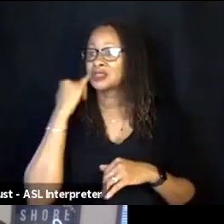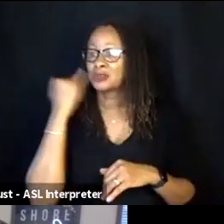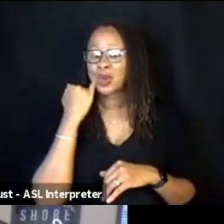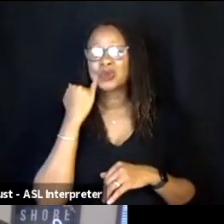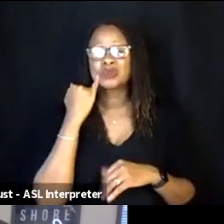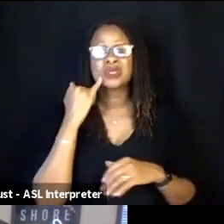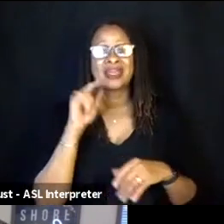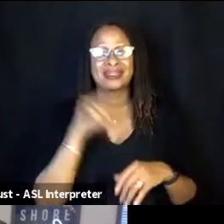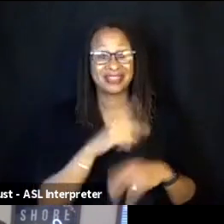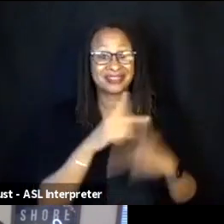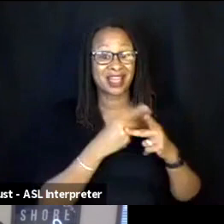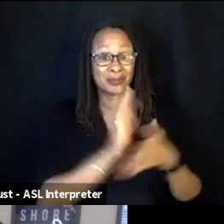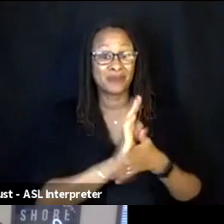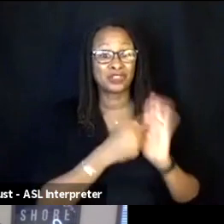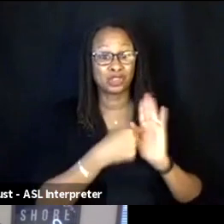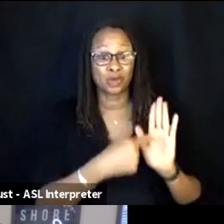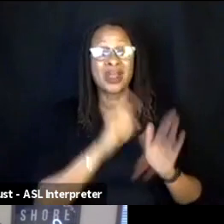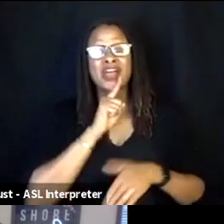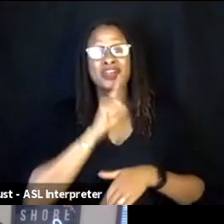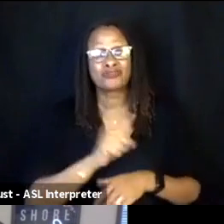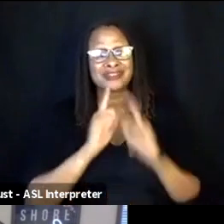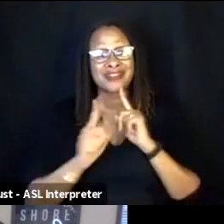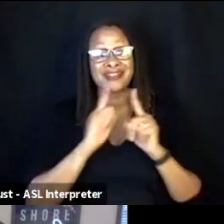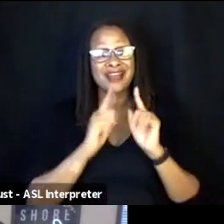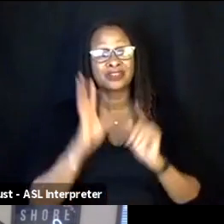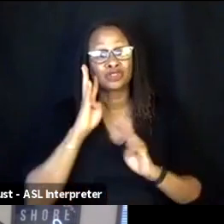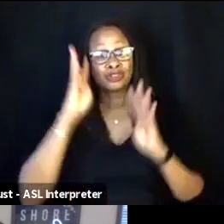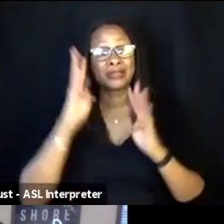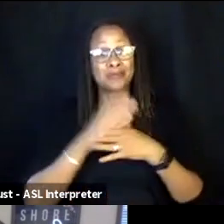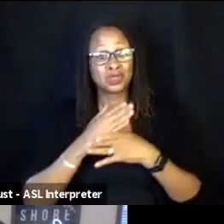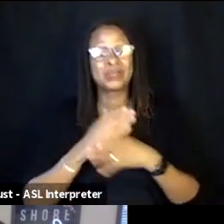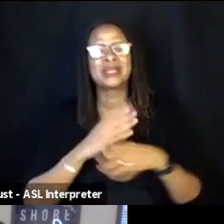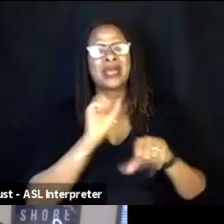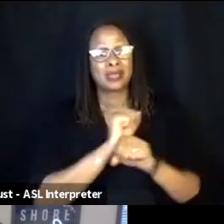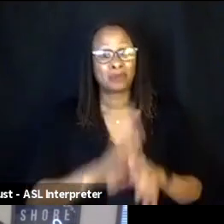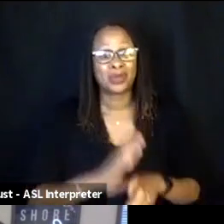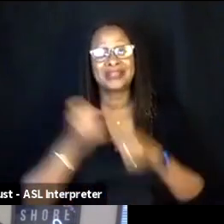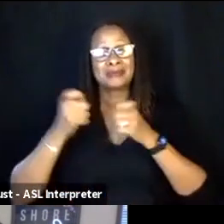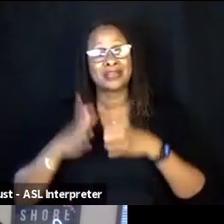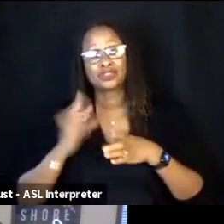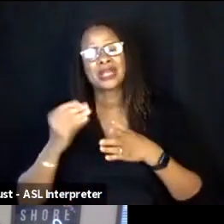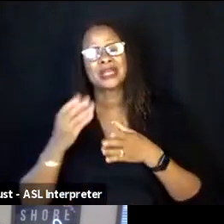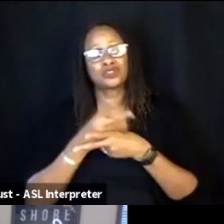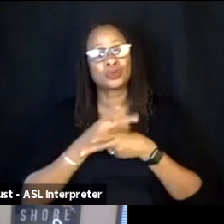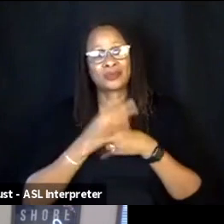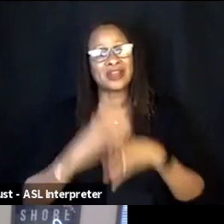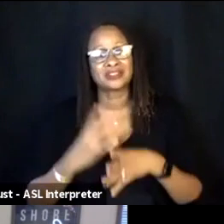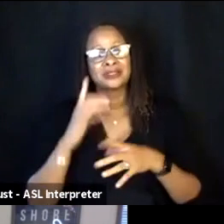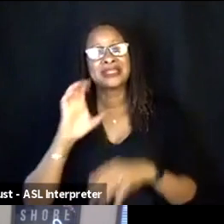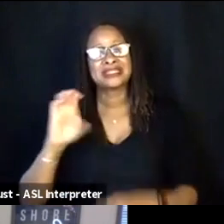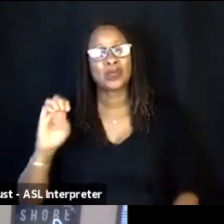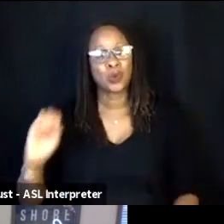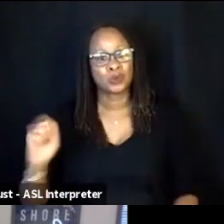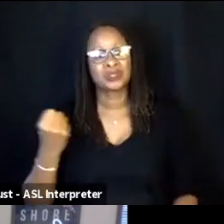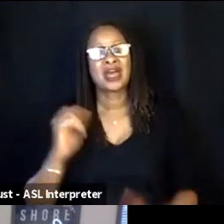shown instead, and a real dialogue was created between employees and managers and supervisors and CEOs? So that's